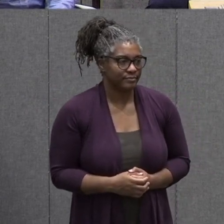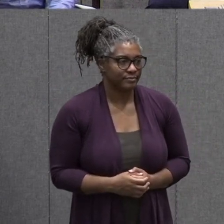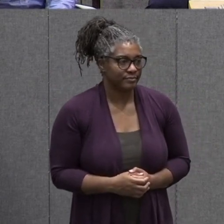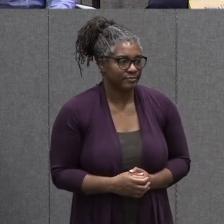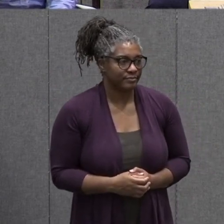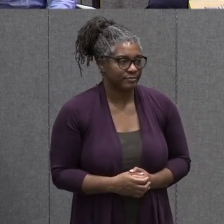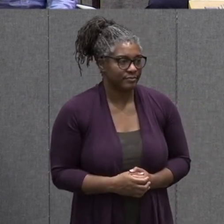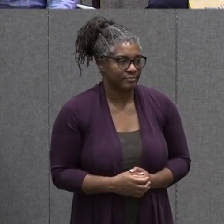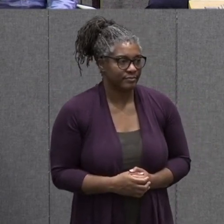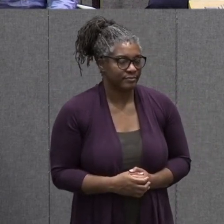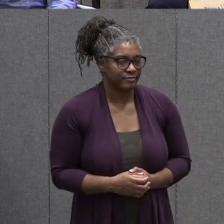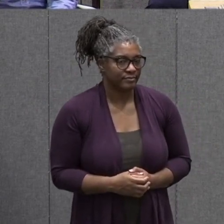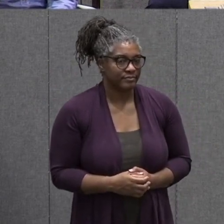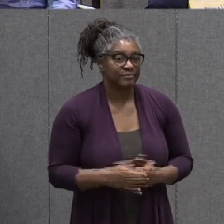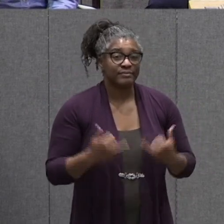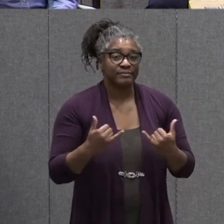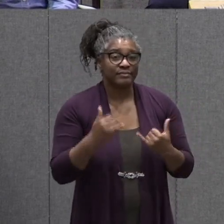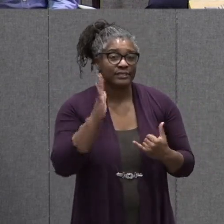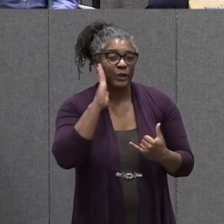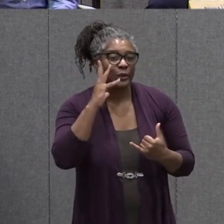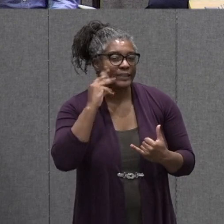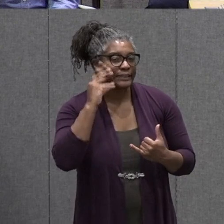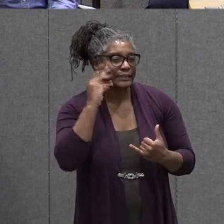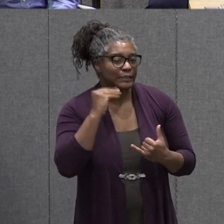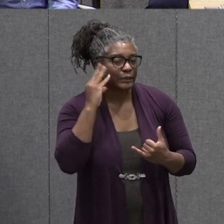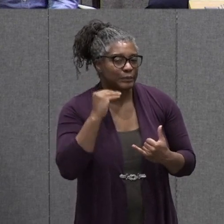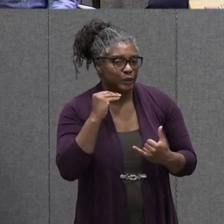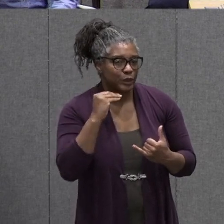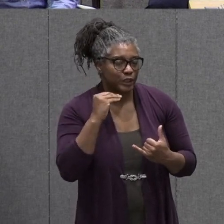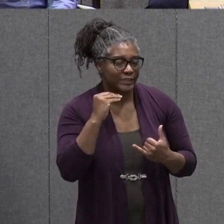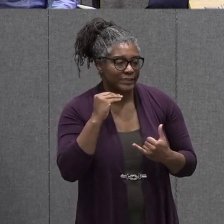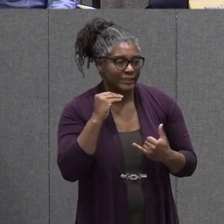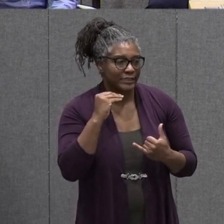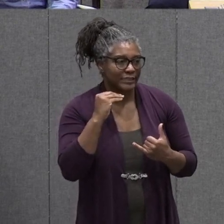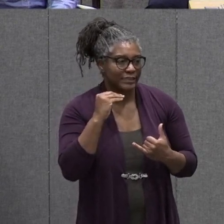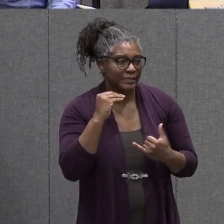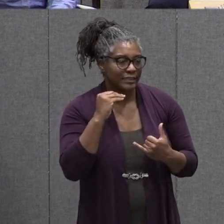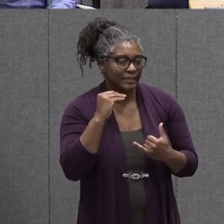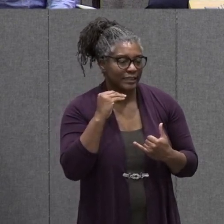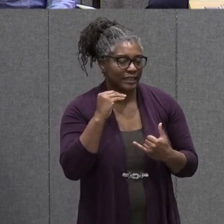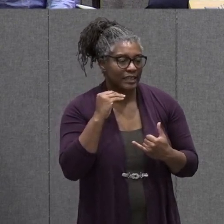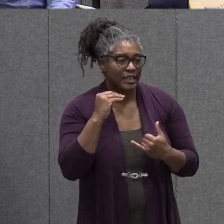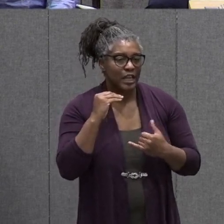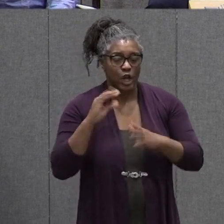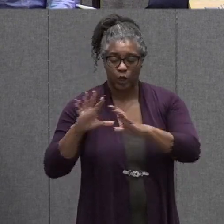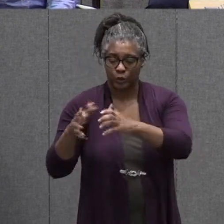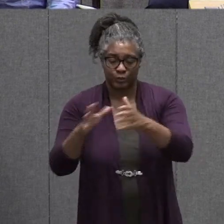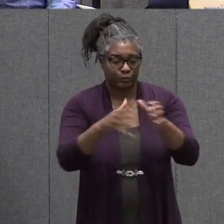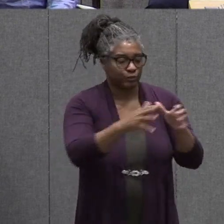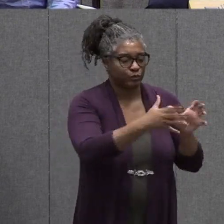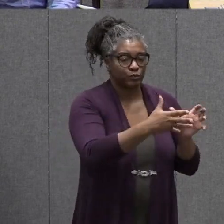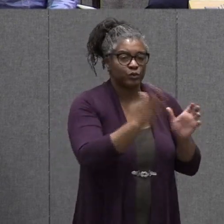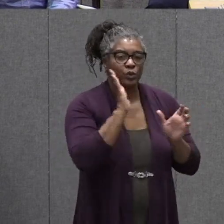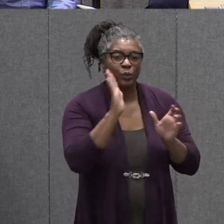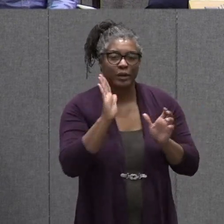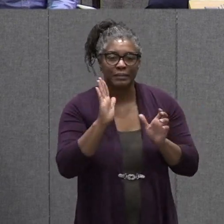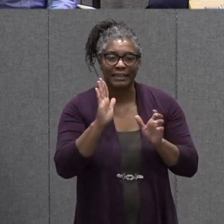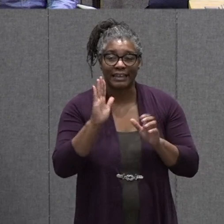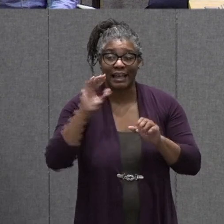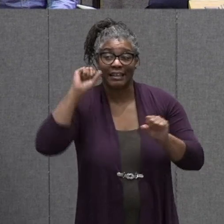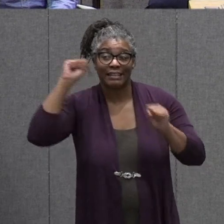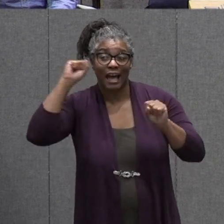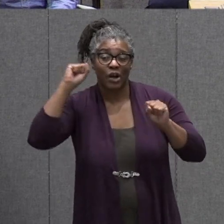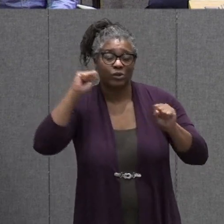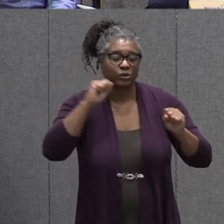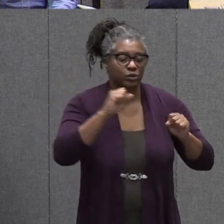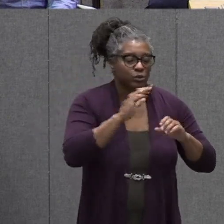So we're going to experience having different parts of our group play louder and quieter. So first of all, I want to give some drums to anybody